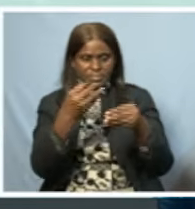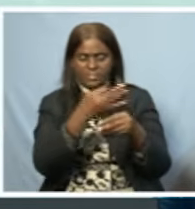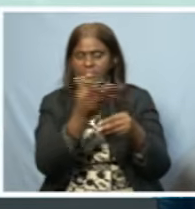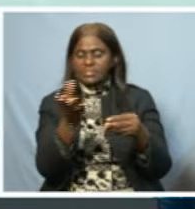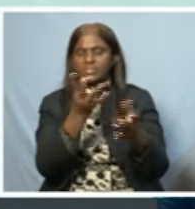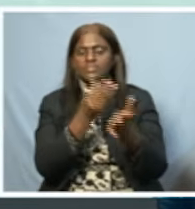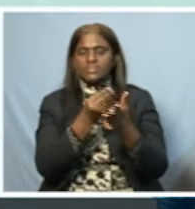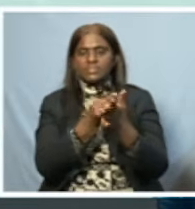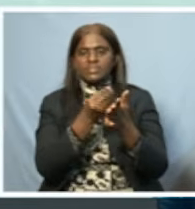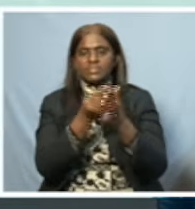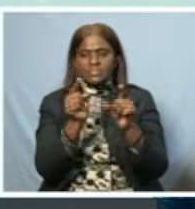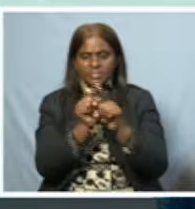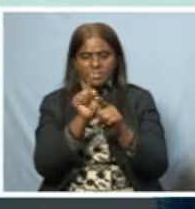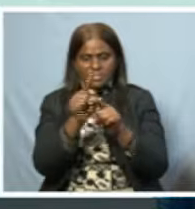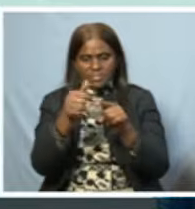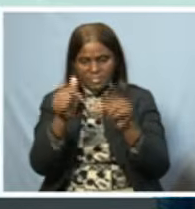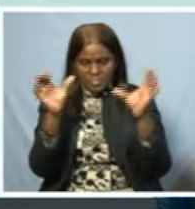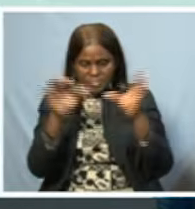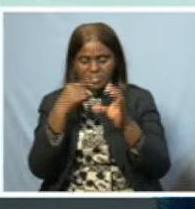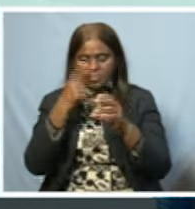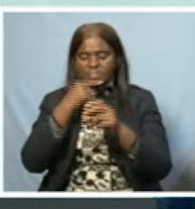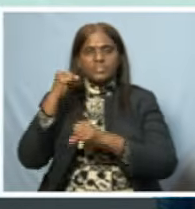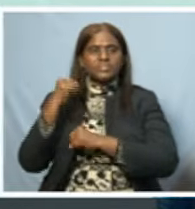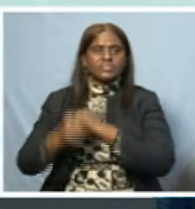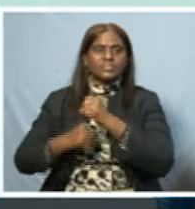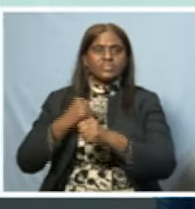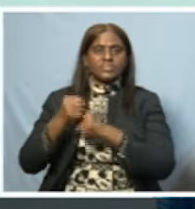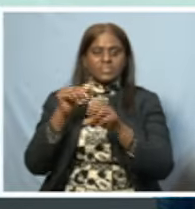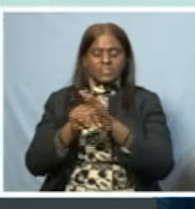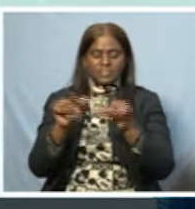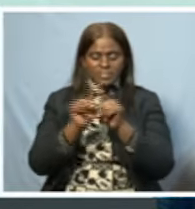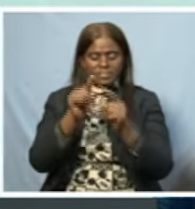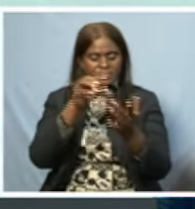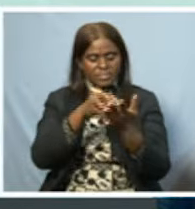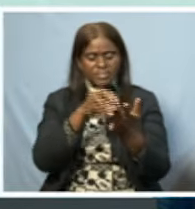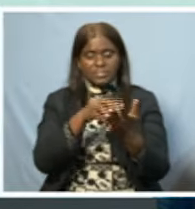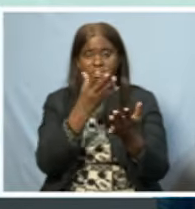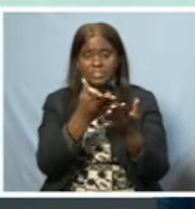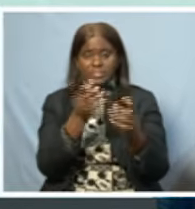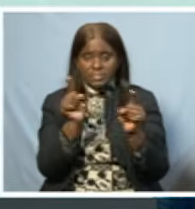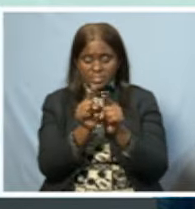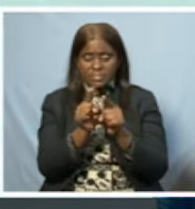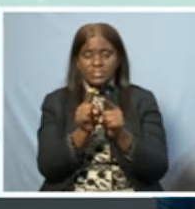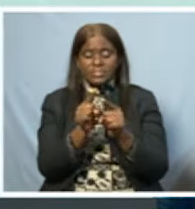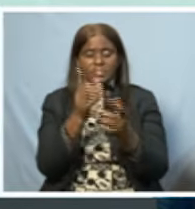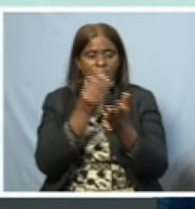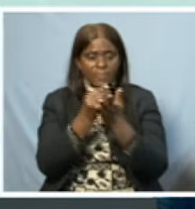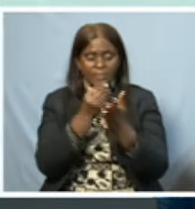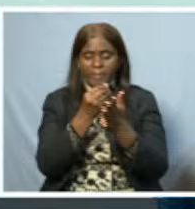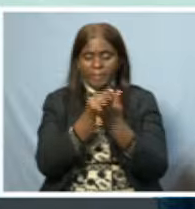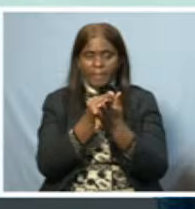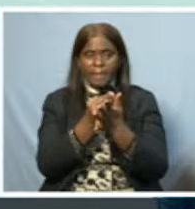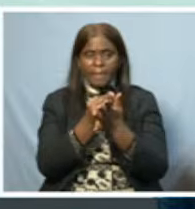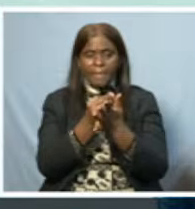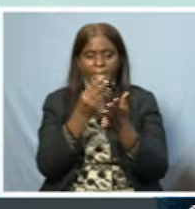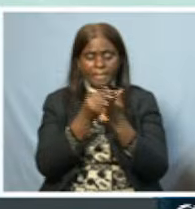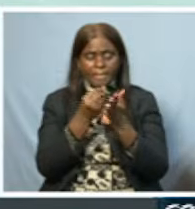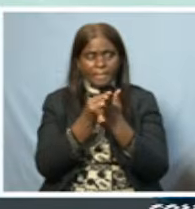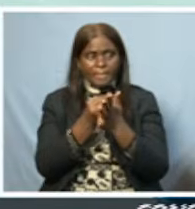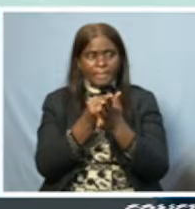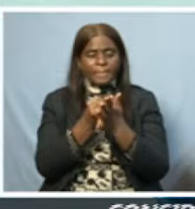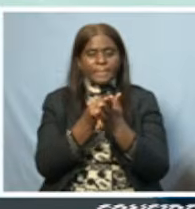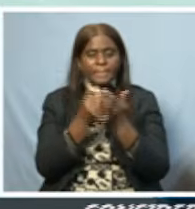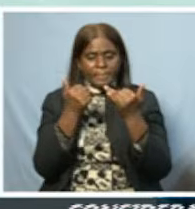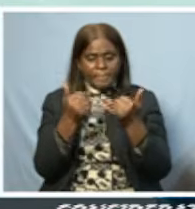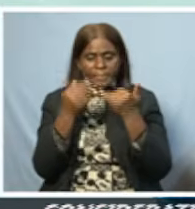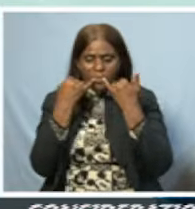funds, it's the community that suffer. In this case, the funds that are here to